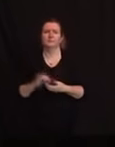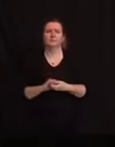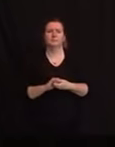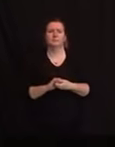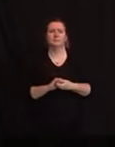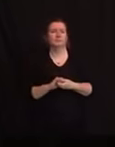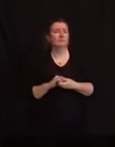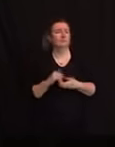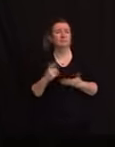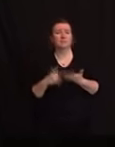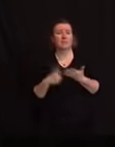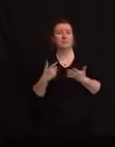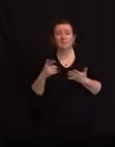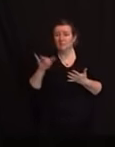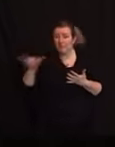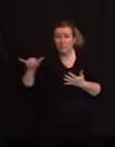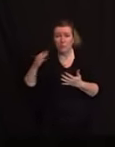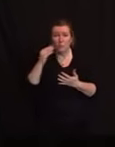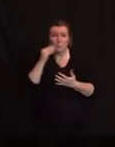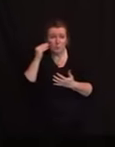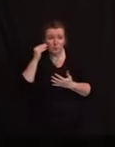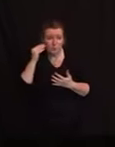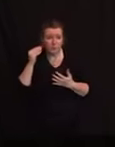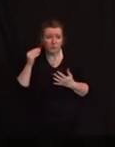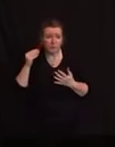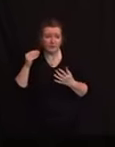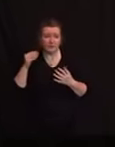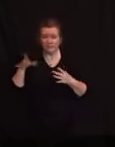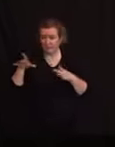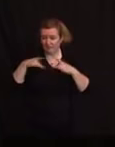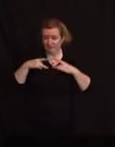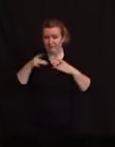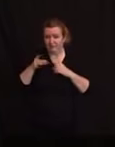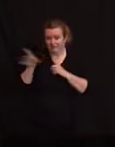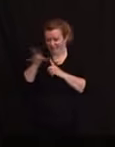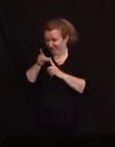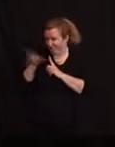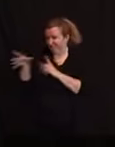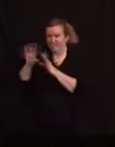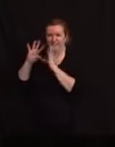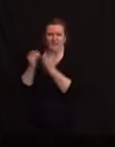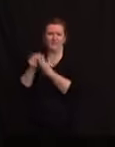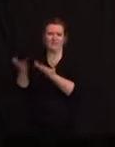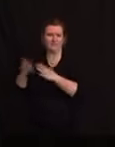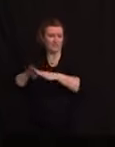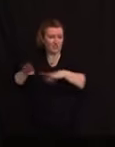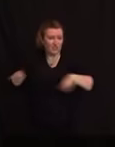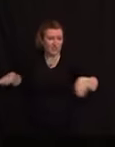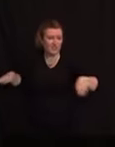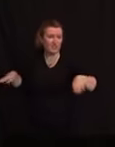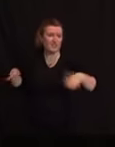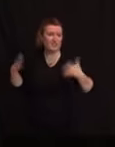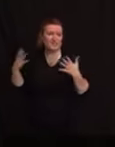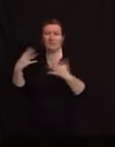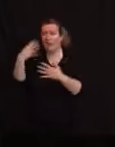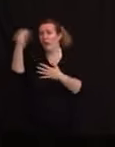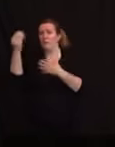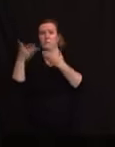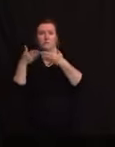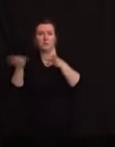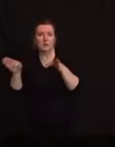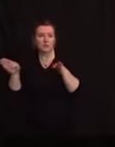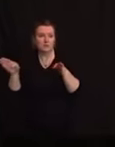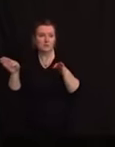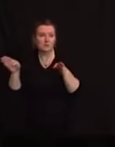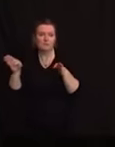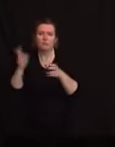and household members, thankfully. So our advice to local health departments has really been in some of those locations that are getting